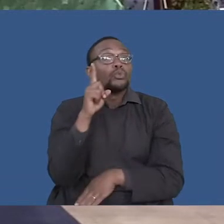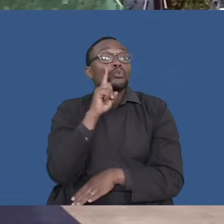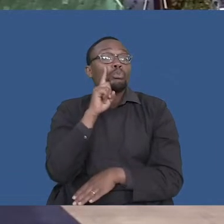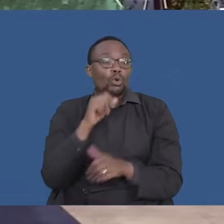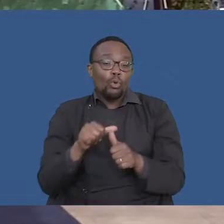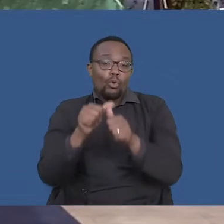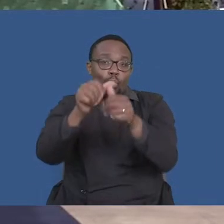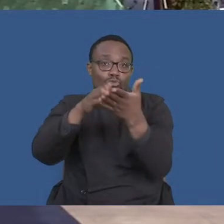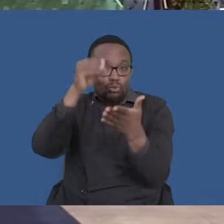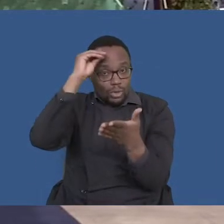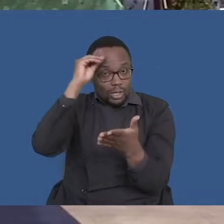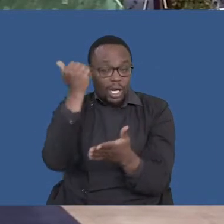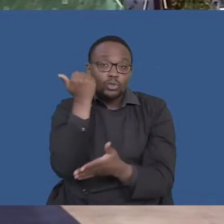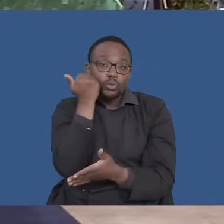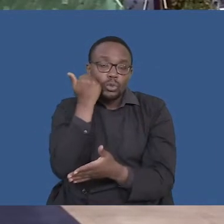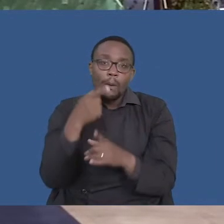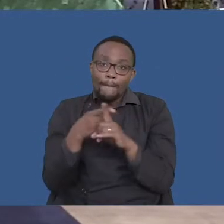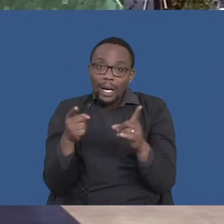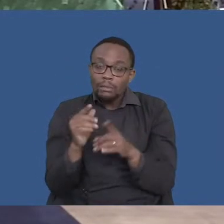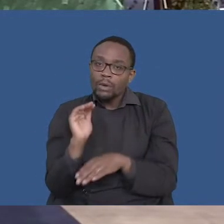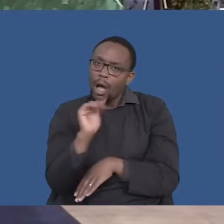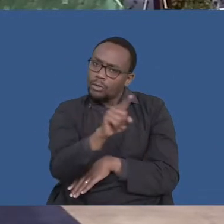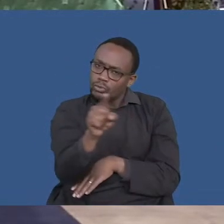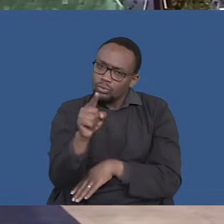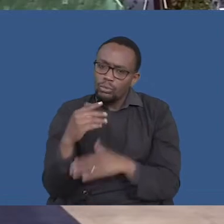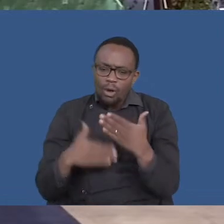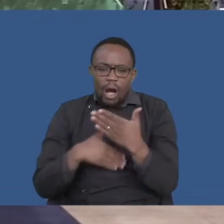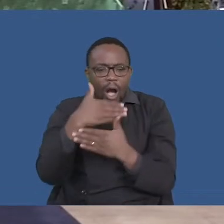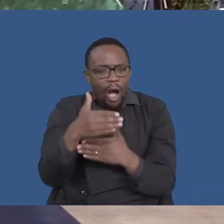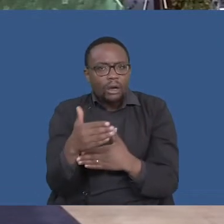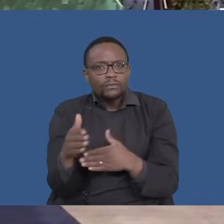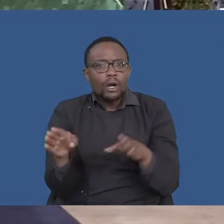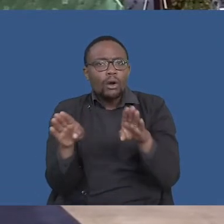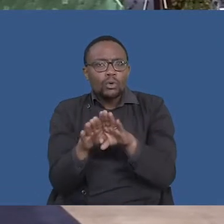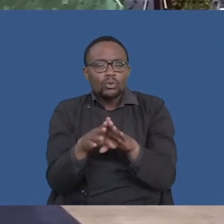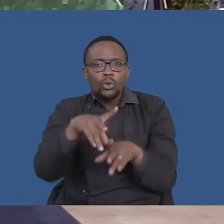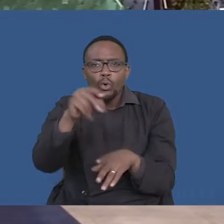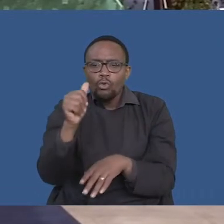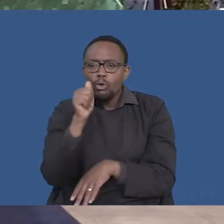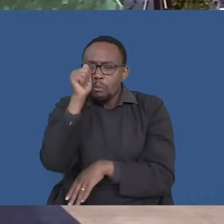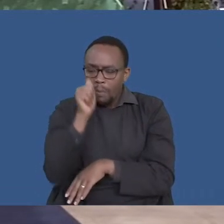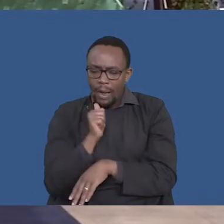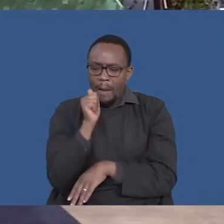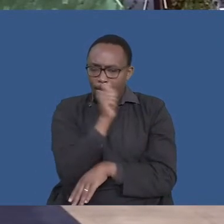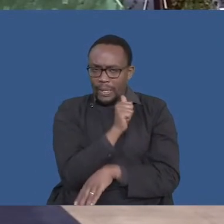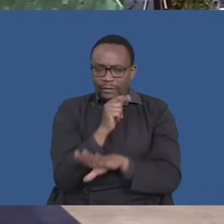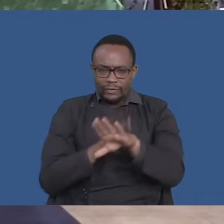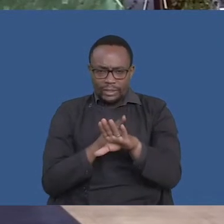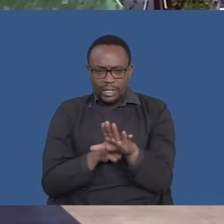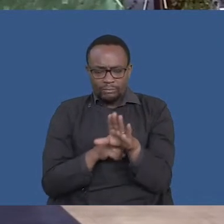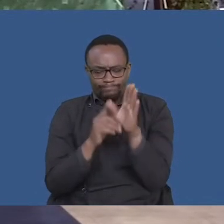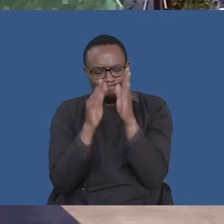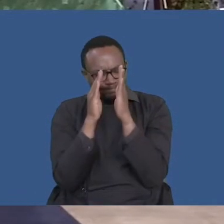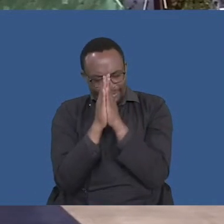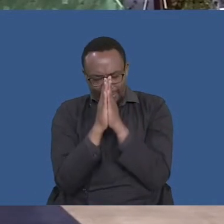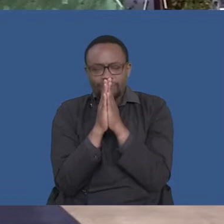explore the book of Joshua. But I want to give you a challenge that after this broadcast, go to your bedroom, go to your prayer closet, shut that prayer